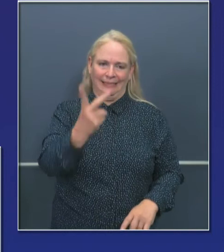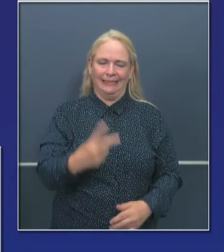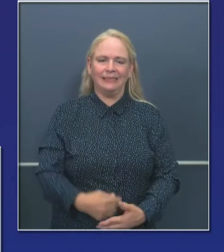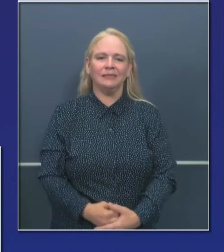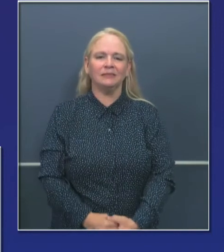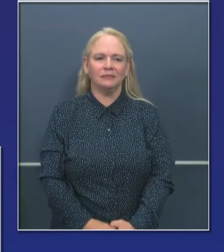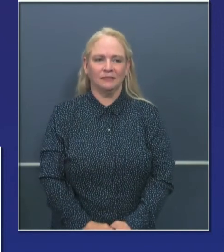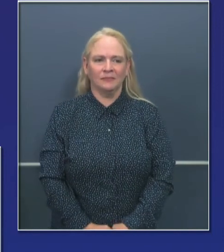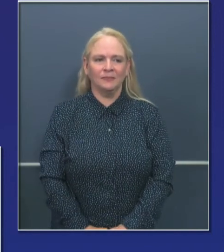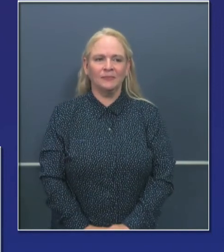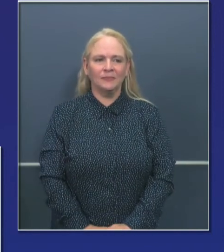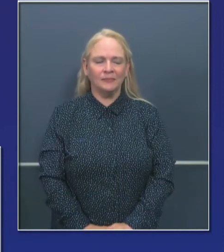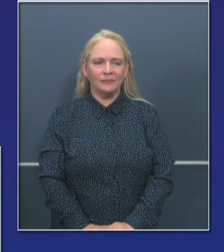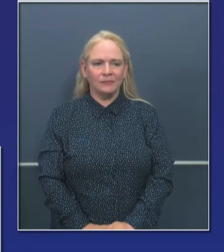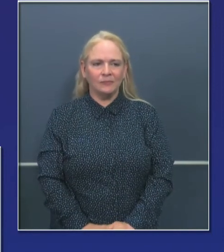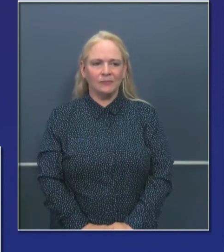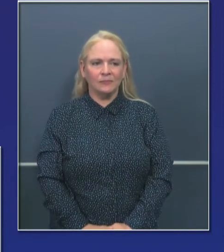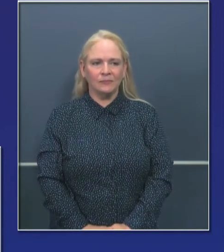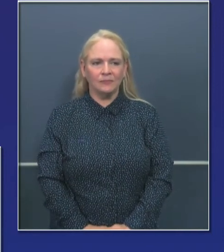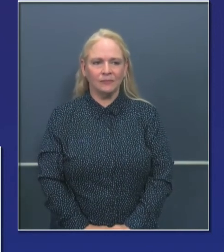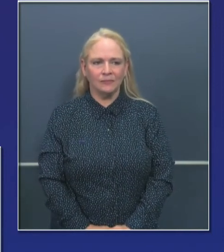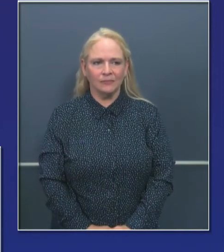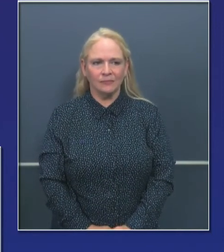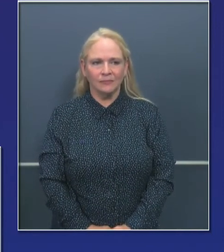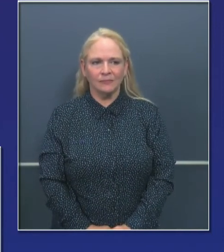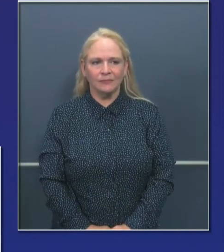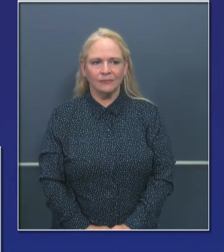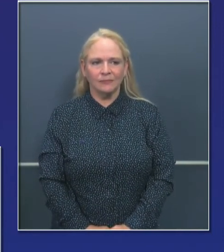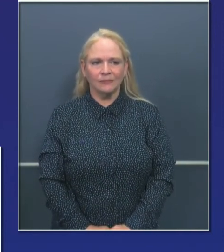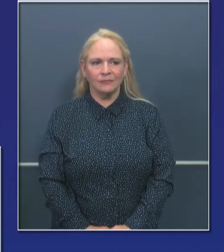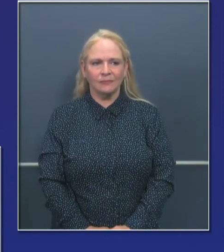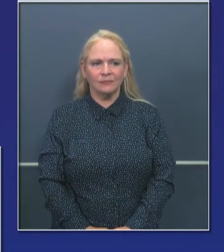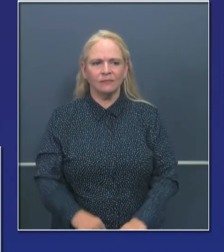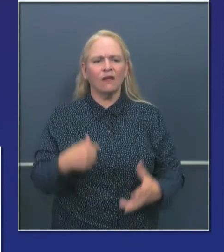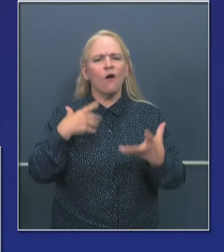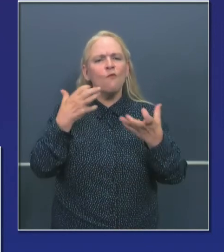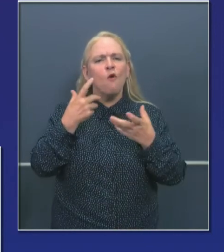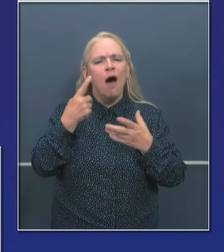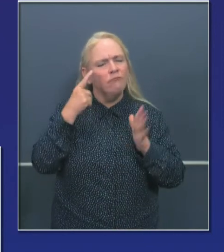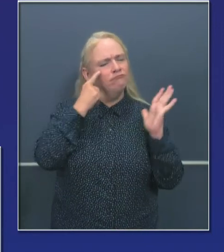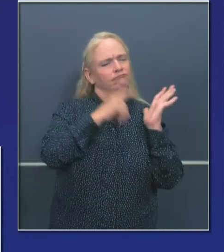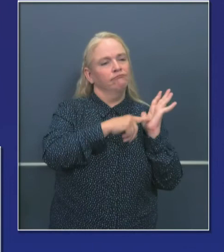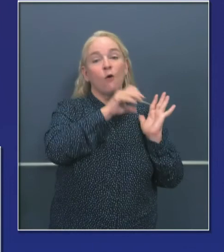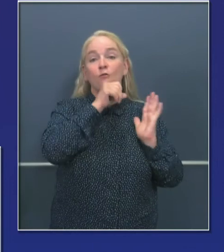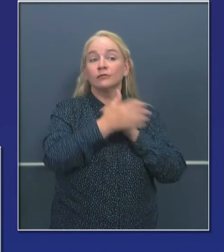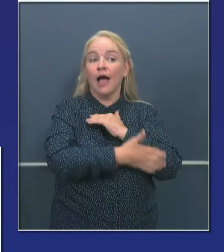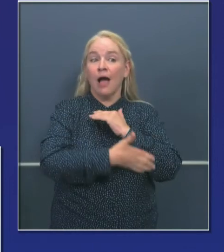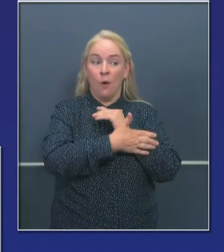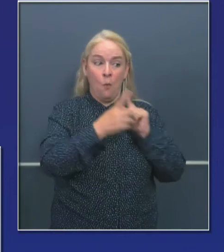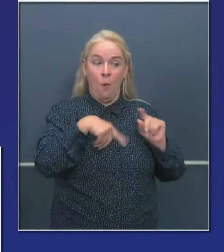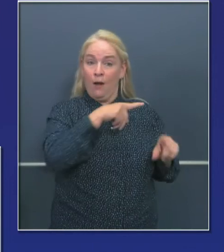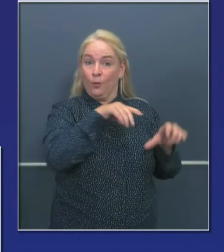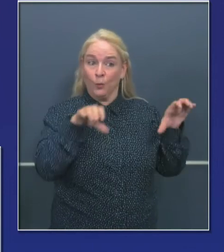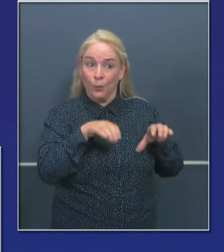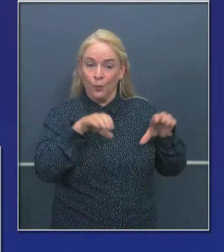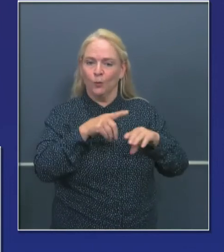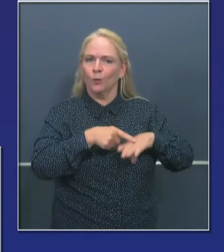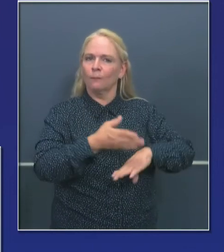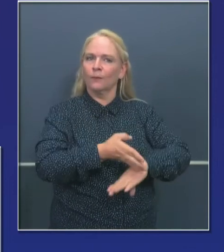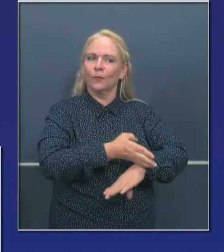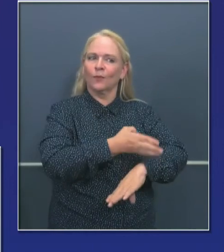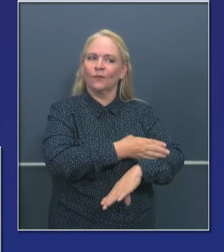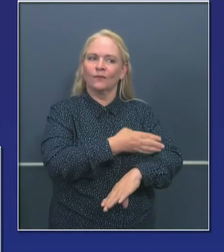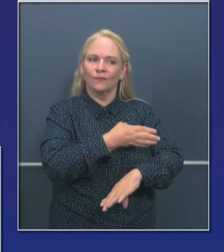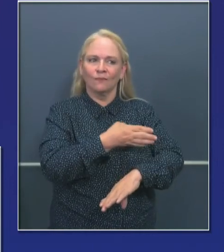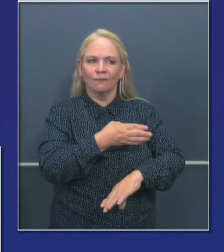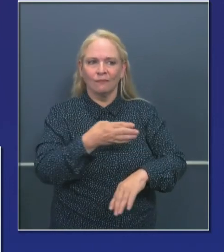the incredible progress we've seen as it relates to Orange County's move and the work local beaches and Huntington